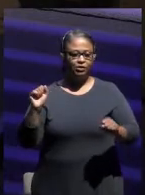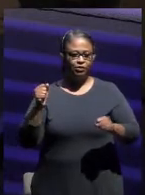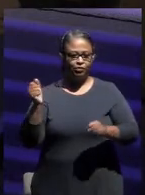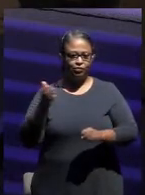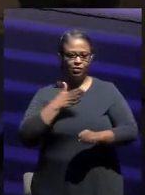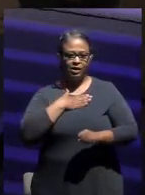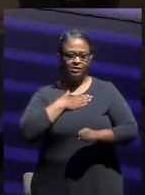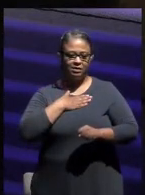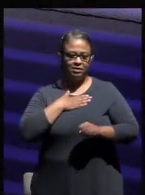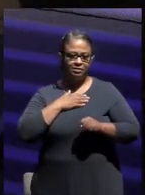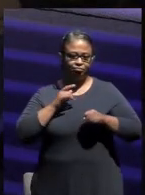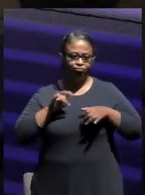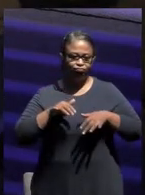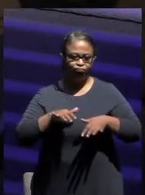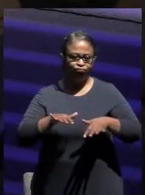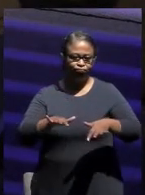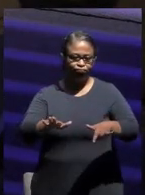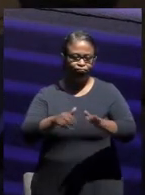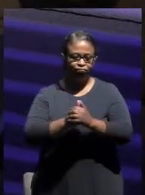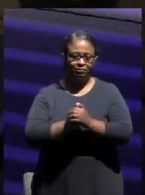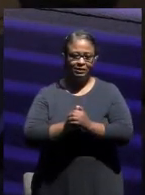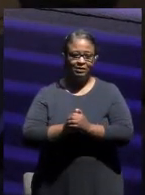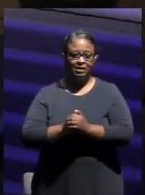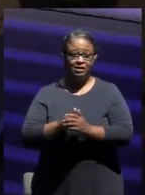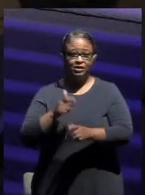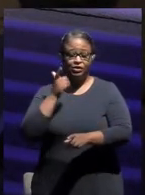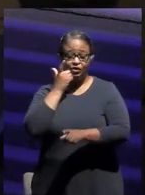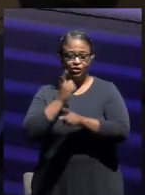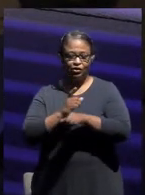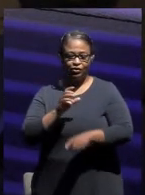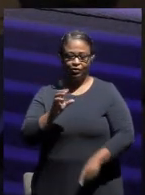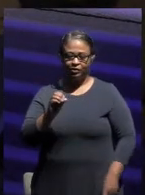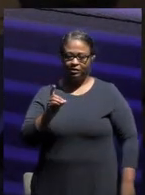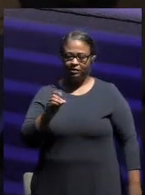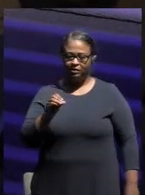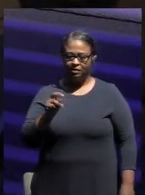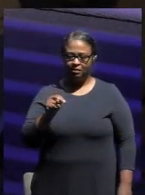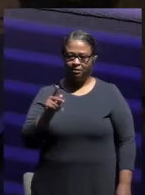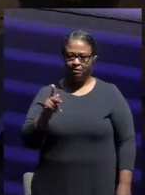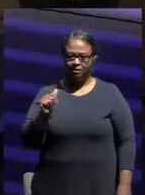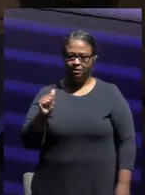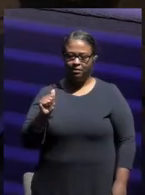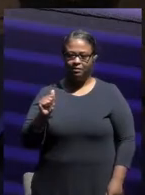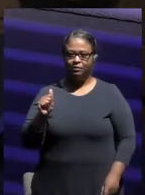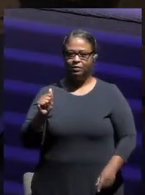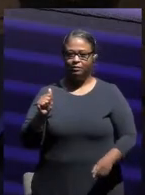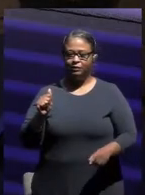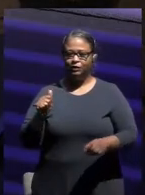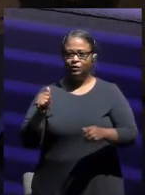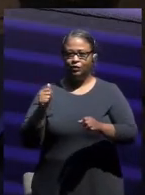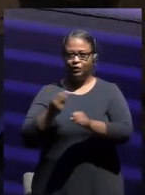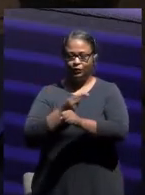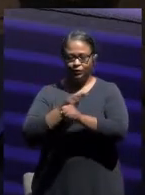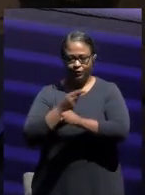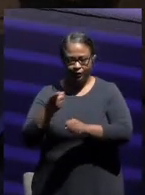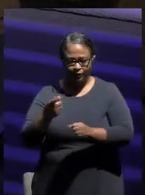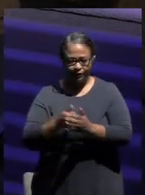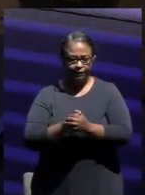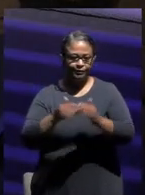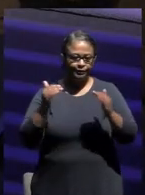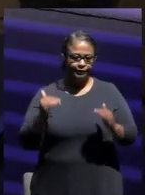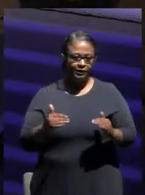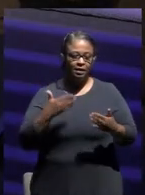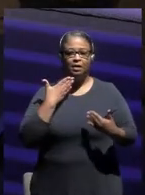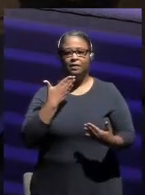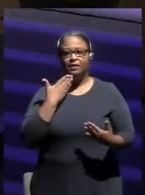Sister Robinson would be that conduit of peace and grace. We thank you, Lord, for touching the Clark family, Lord Jesus. God, I